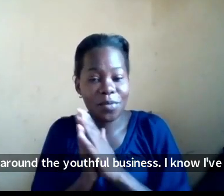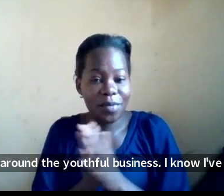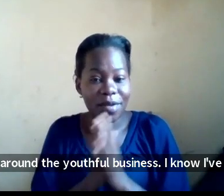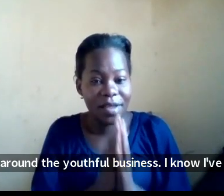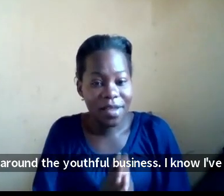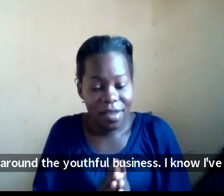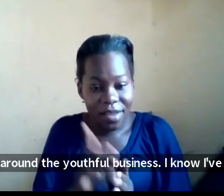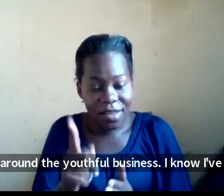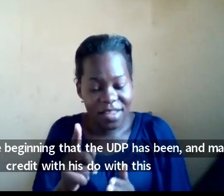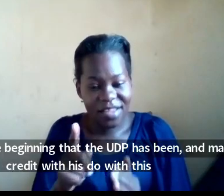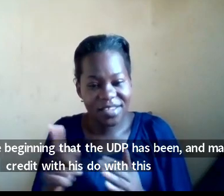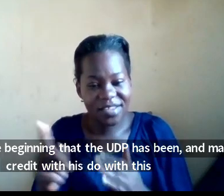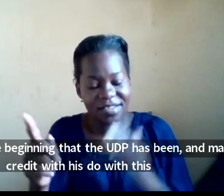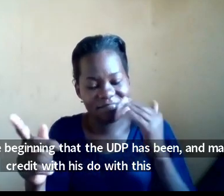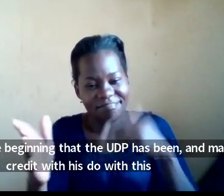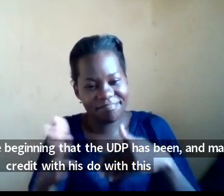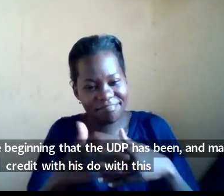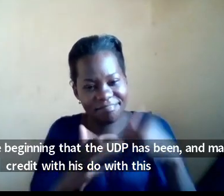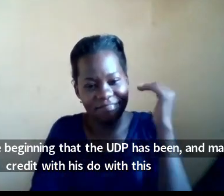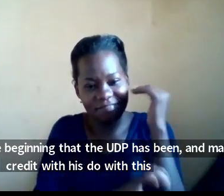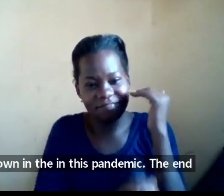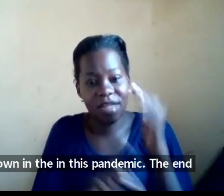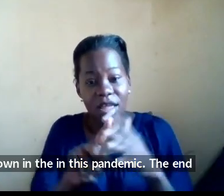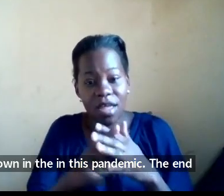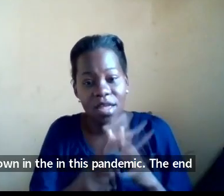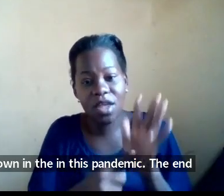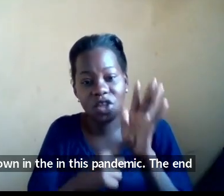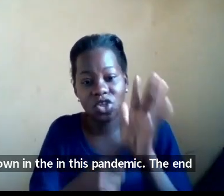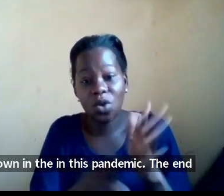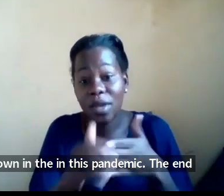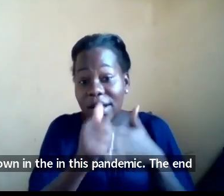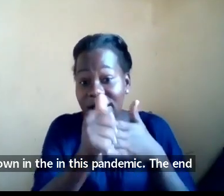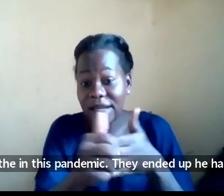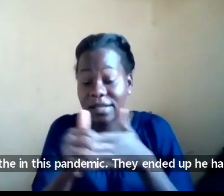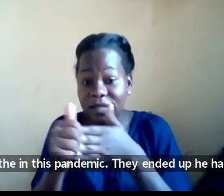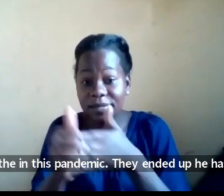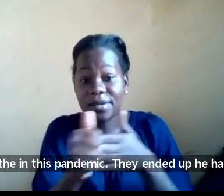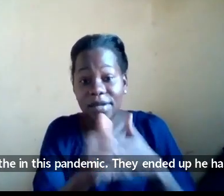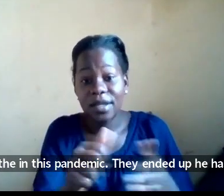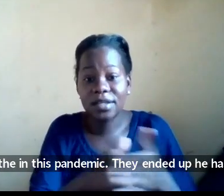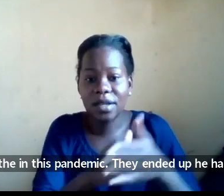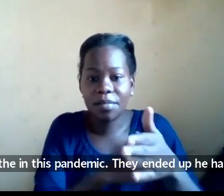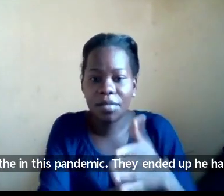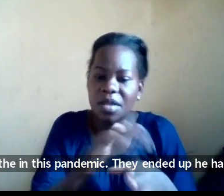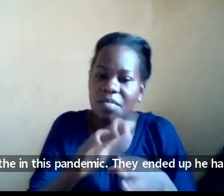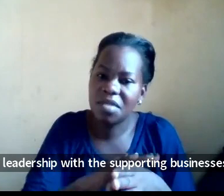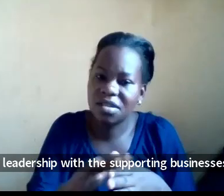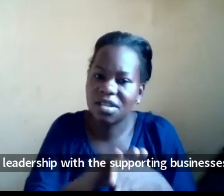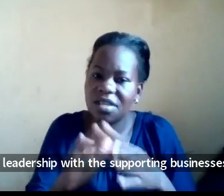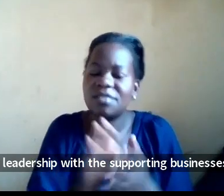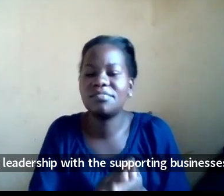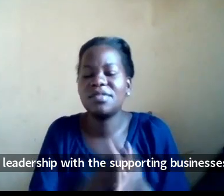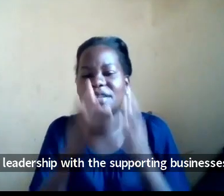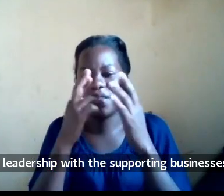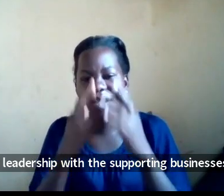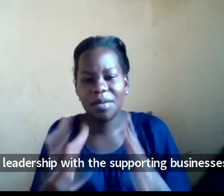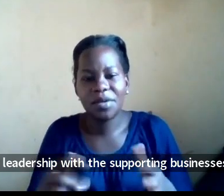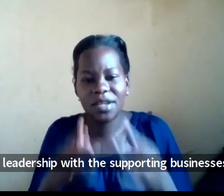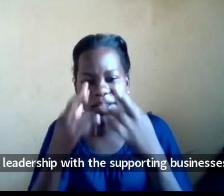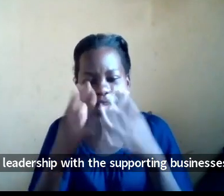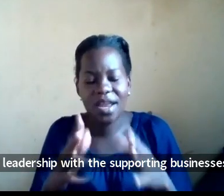this pandemic, the UNDP has been showing leadership with supporting businesses, supporting startups, supporting